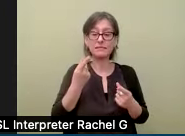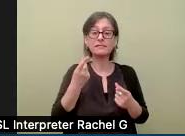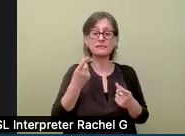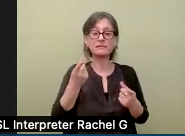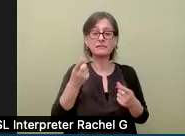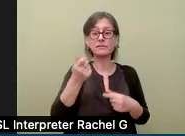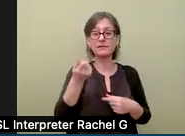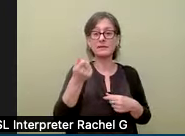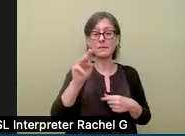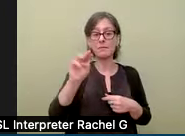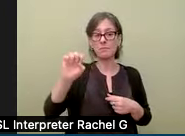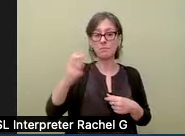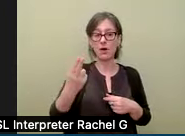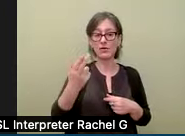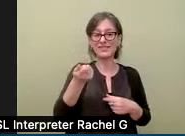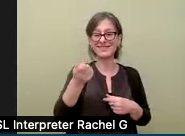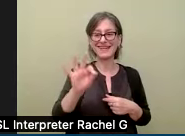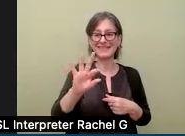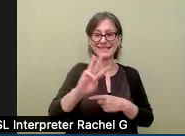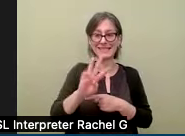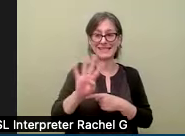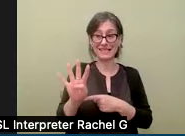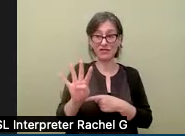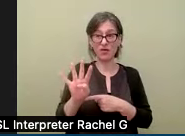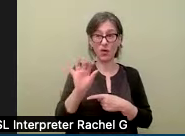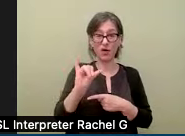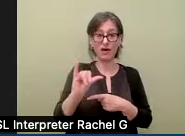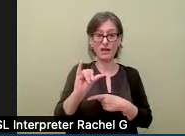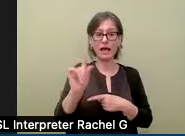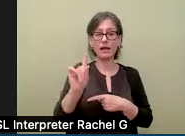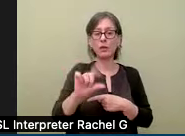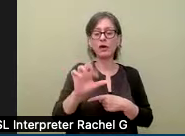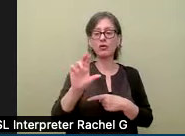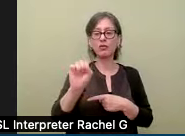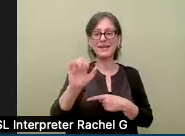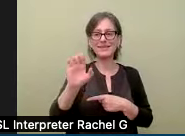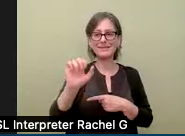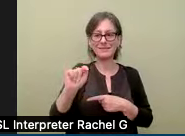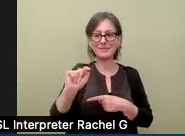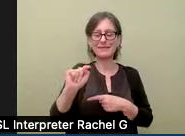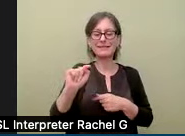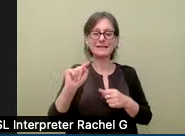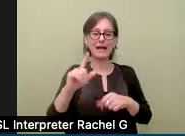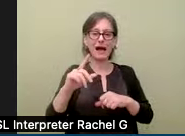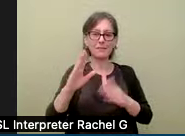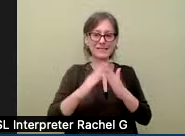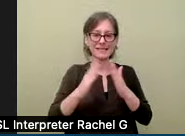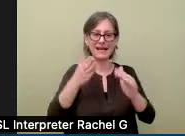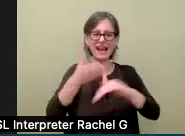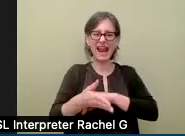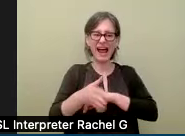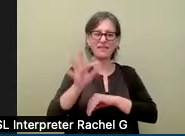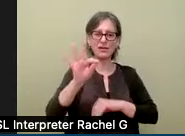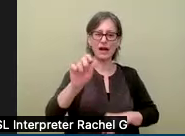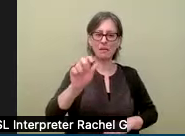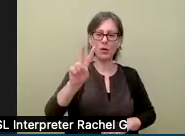back in March 28th, 1964. And the tsunami arrived in Crescent City about 4 hours after a magnitude 9.2 earthquake ruptured